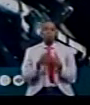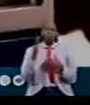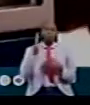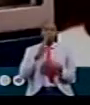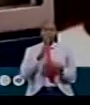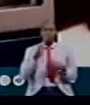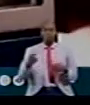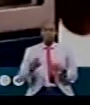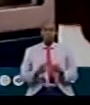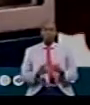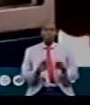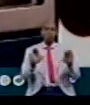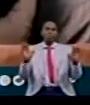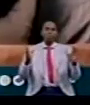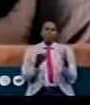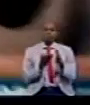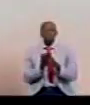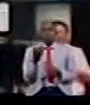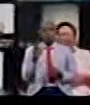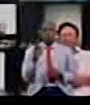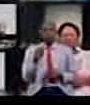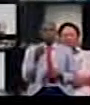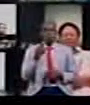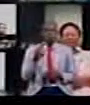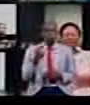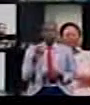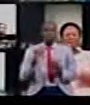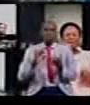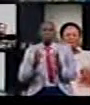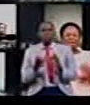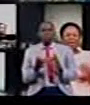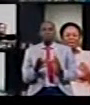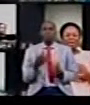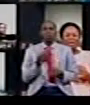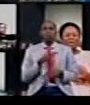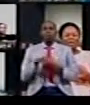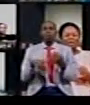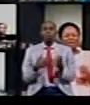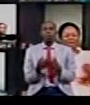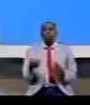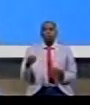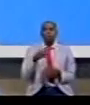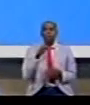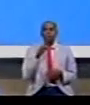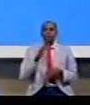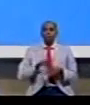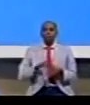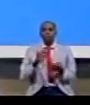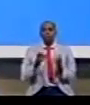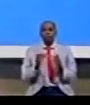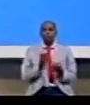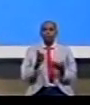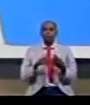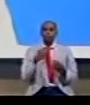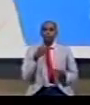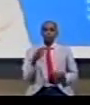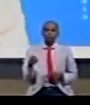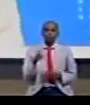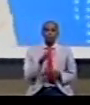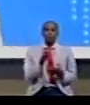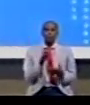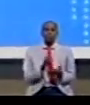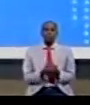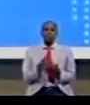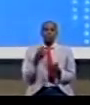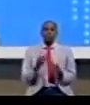and ever. Amen. Amen. Thank you. God bless you. Thank you, everybody. One brother, if you want